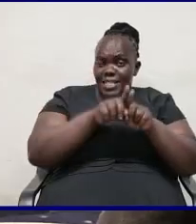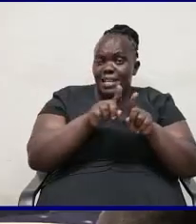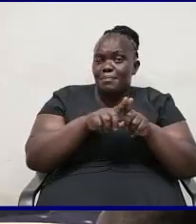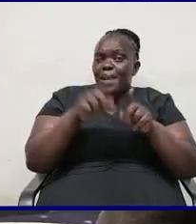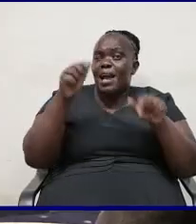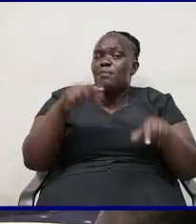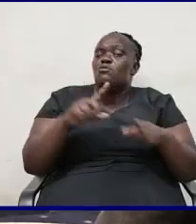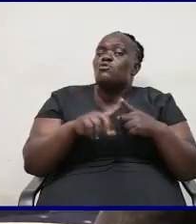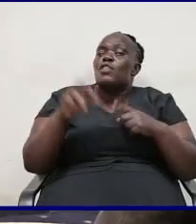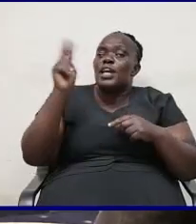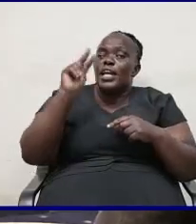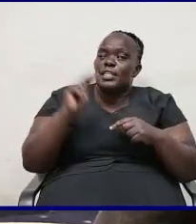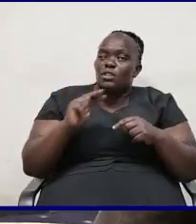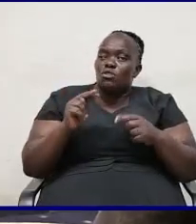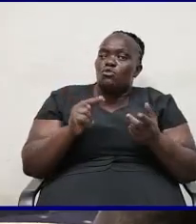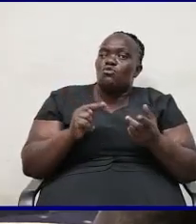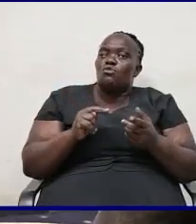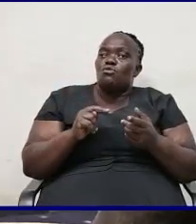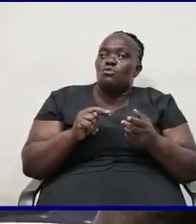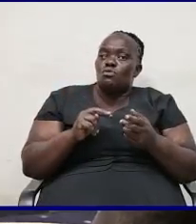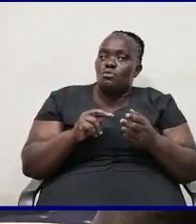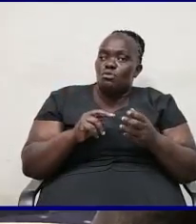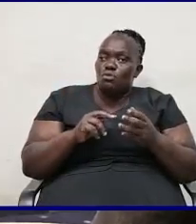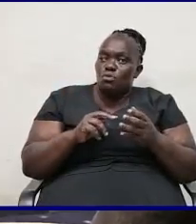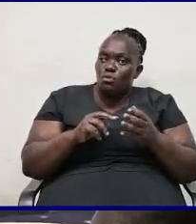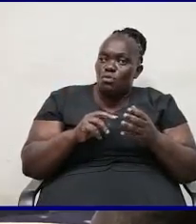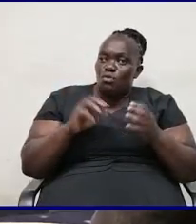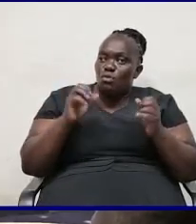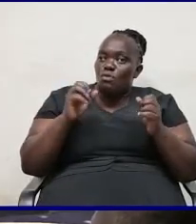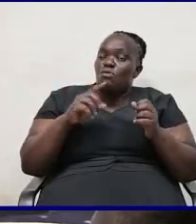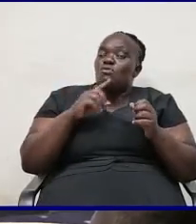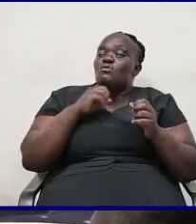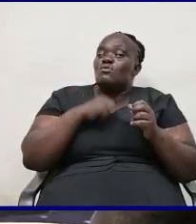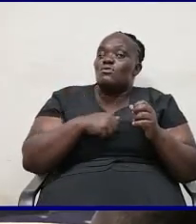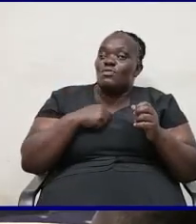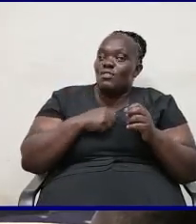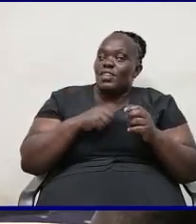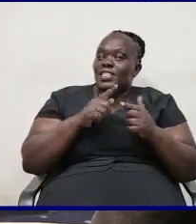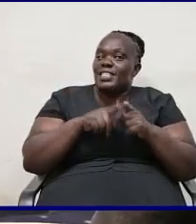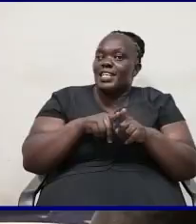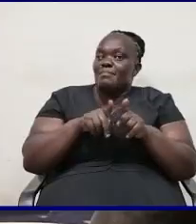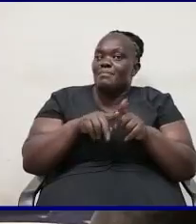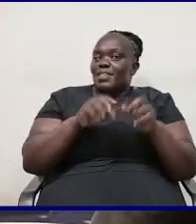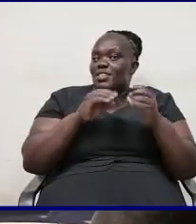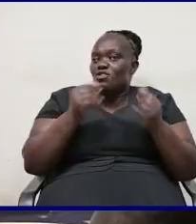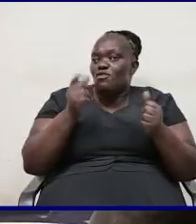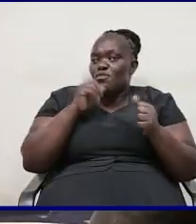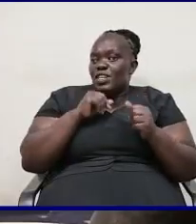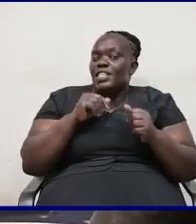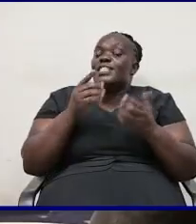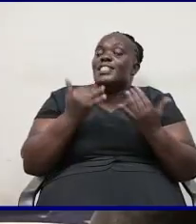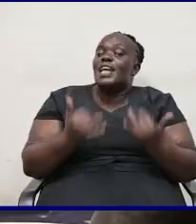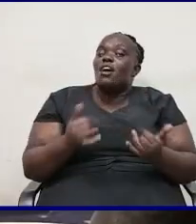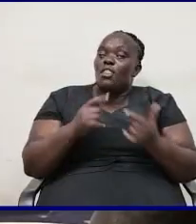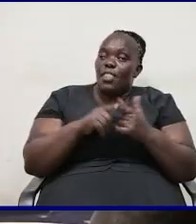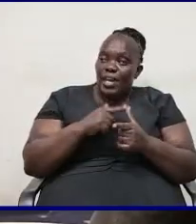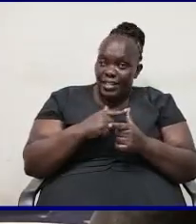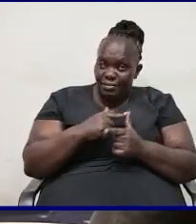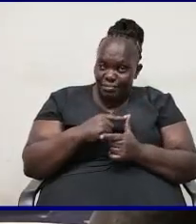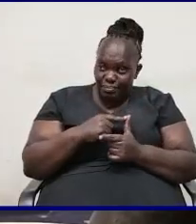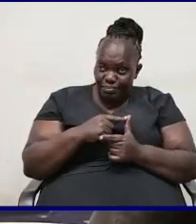and then it comes to the national government. Yes, we have actually less than a minute for you to. Yeah. So let me skip that one. I think I've already at least said something. And